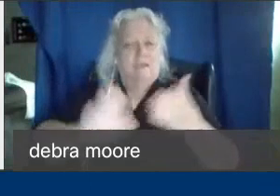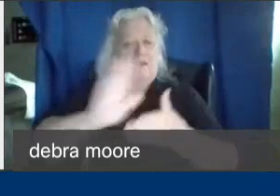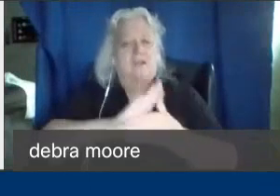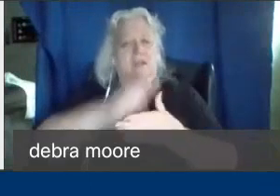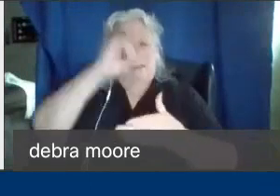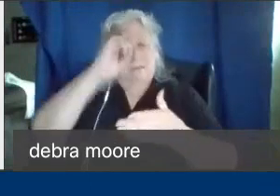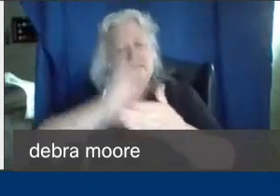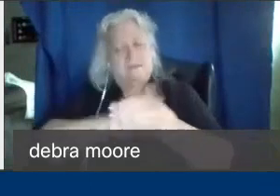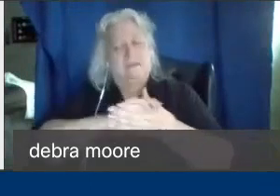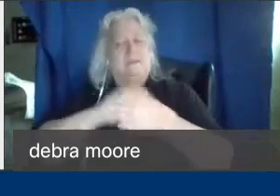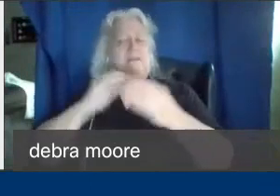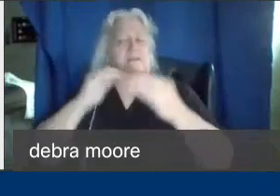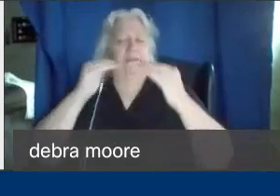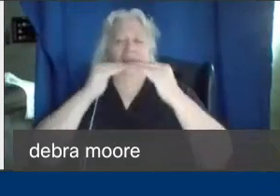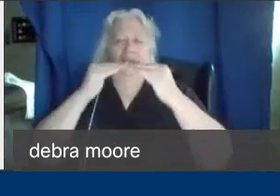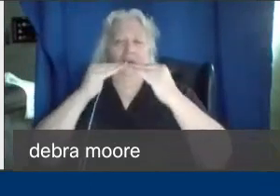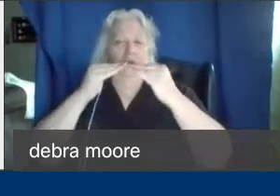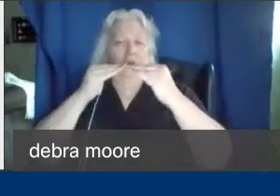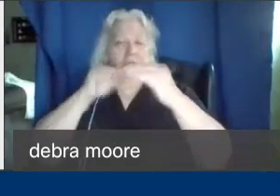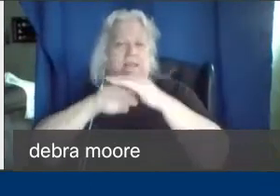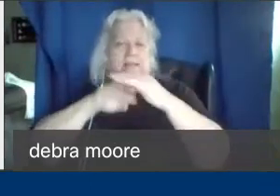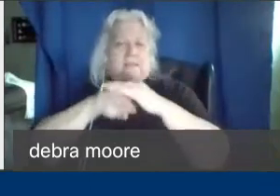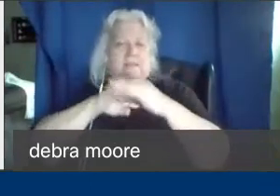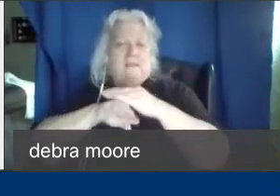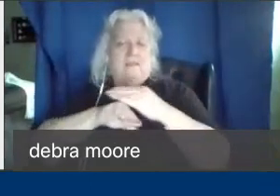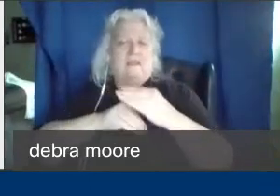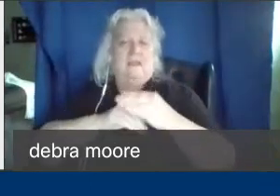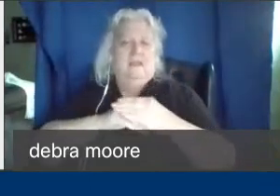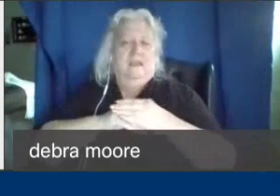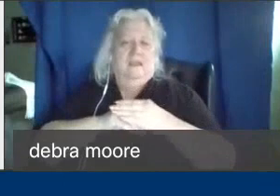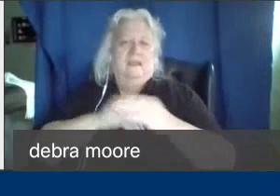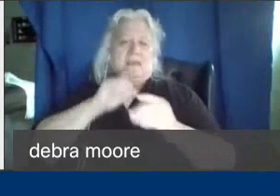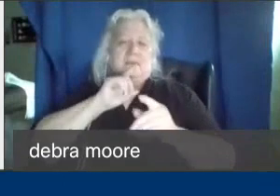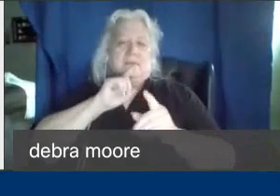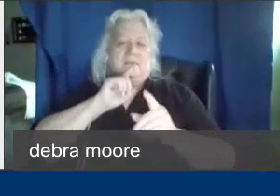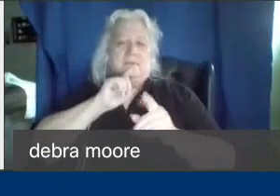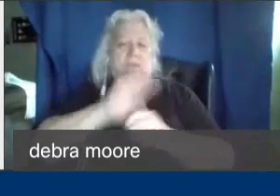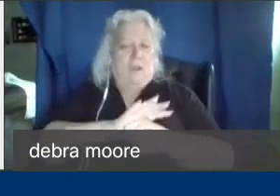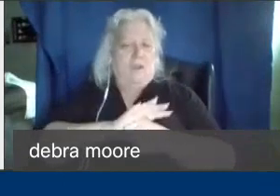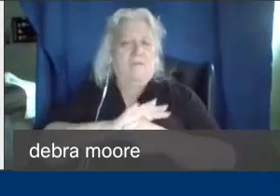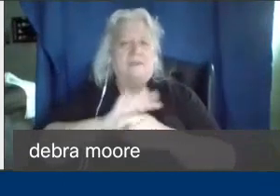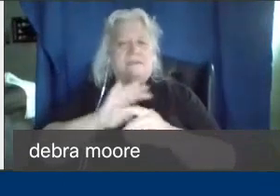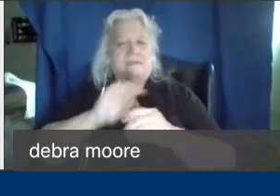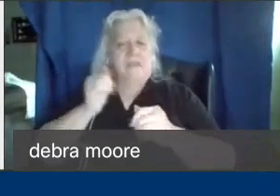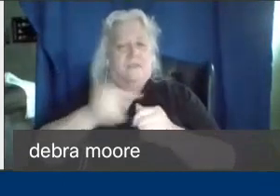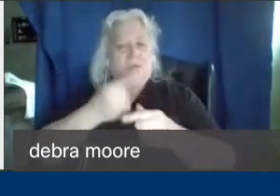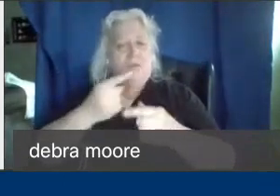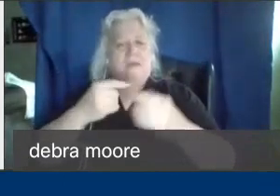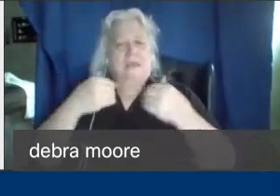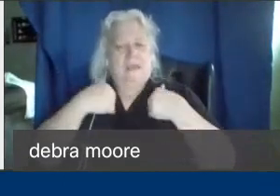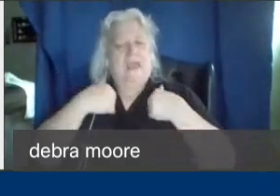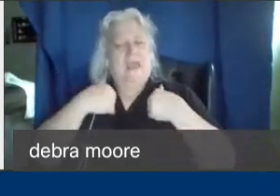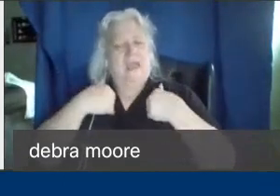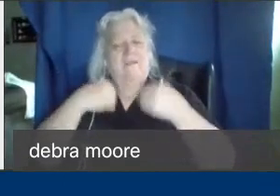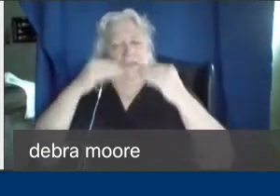in equal access to educational opportunities and has committed to making reasonable accommodations for qualified individuals